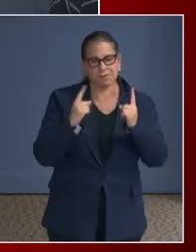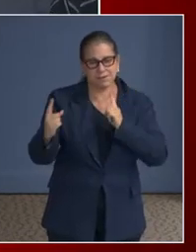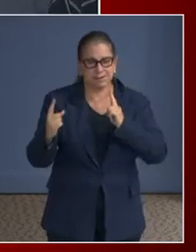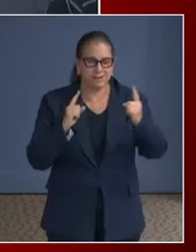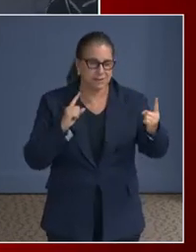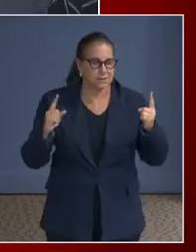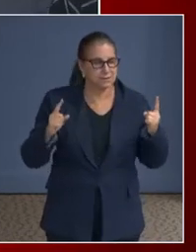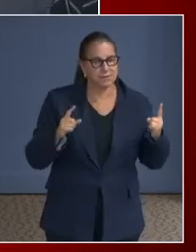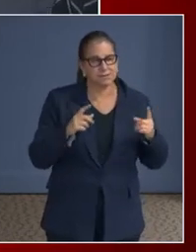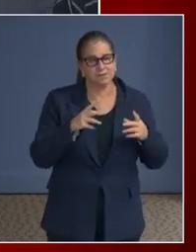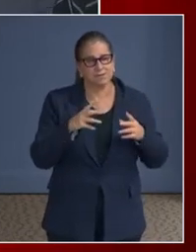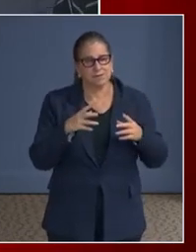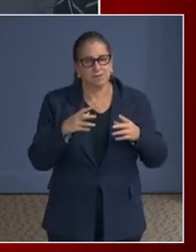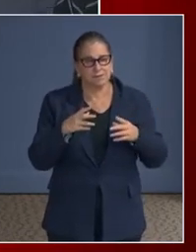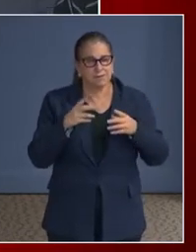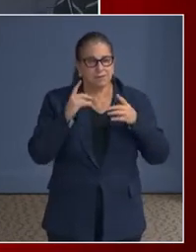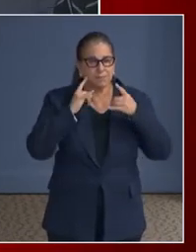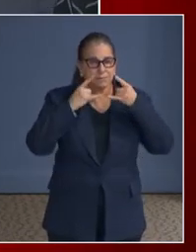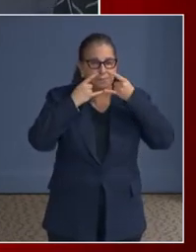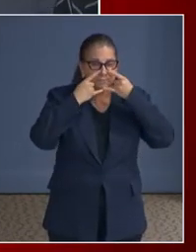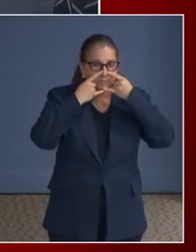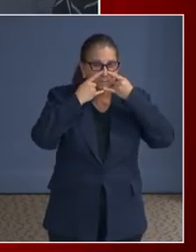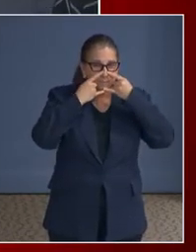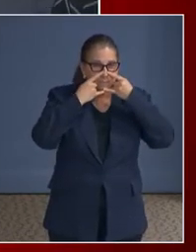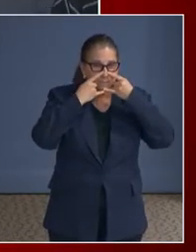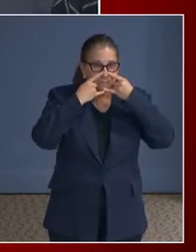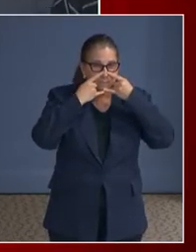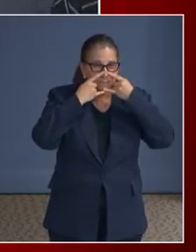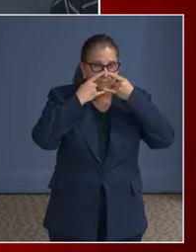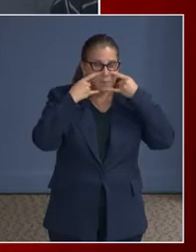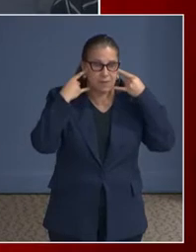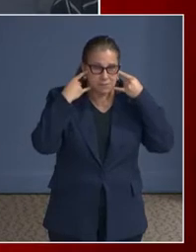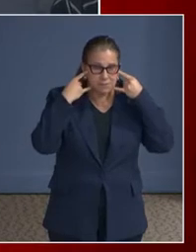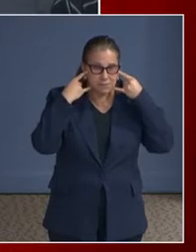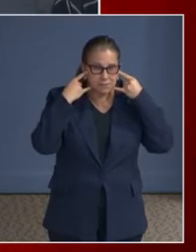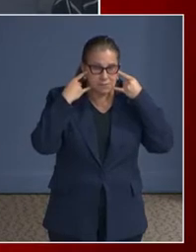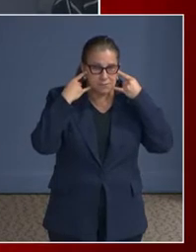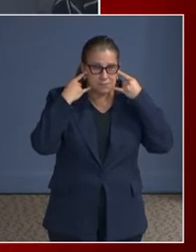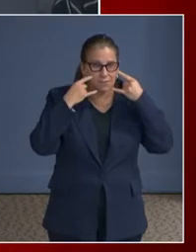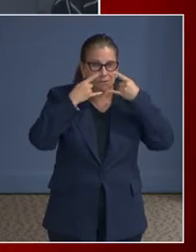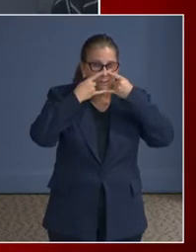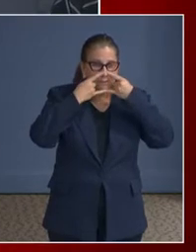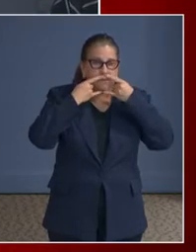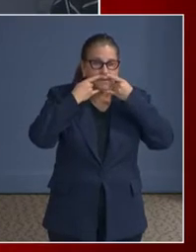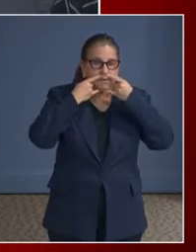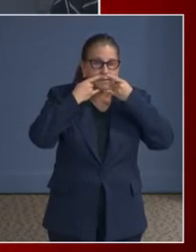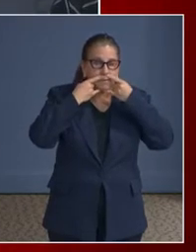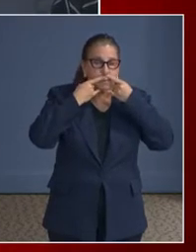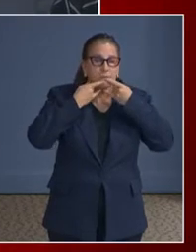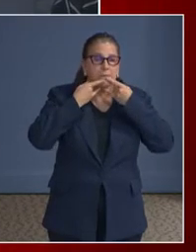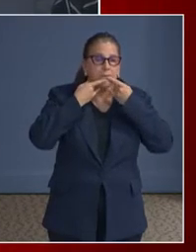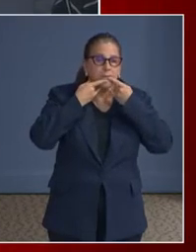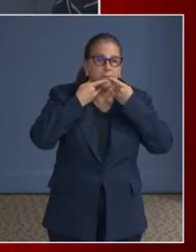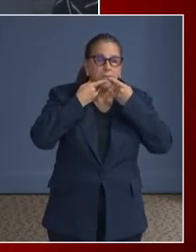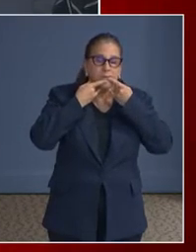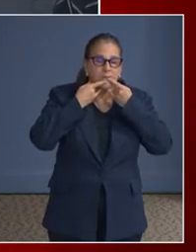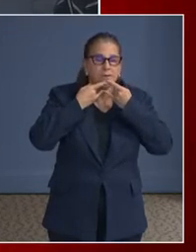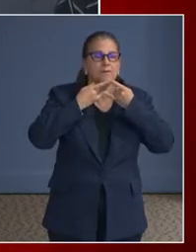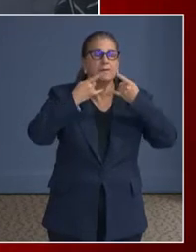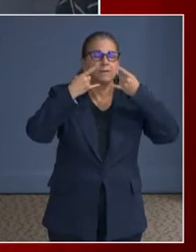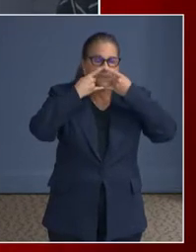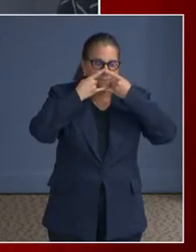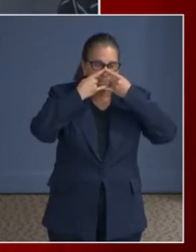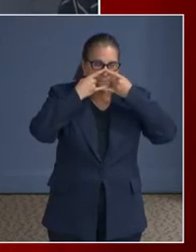covering your nose is not what we're looking for in terms of having people wear masks properly. Continuing to have people